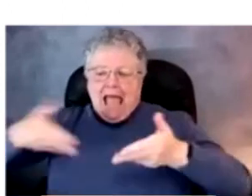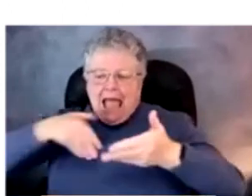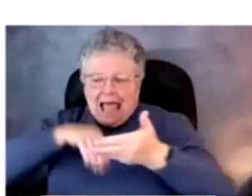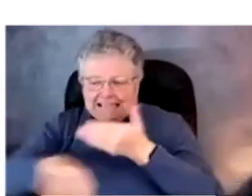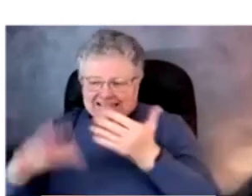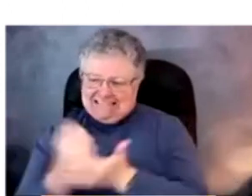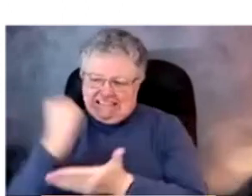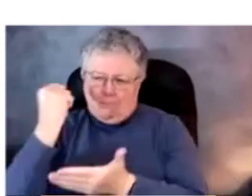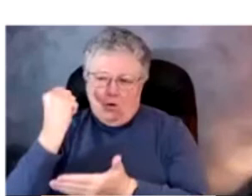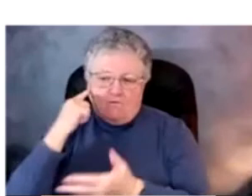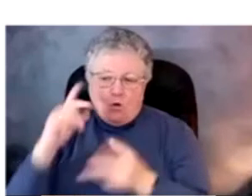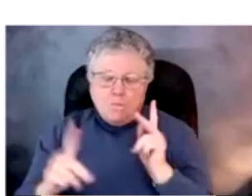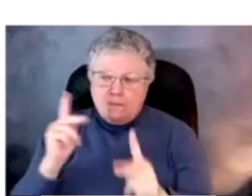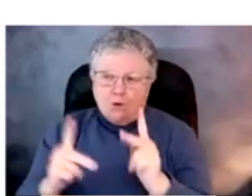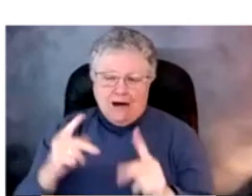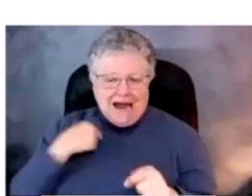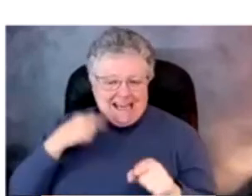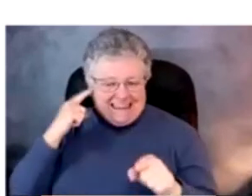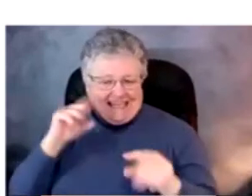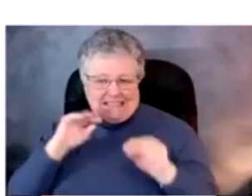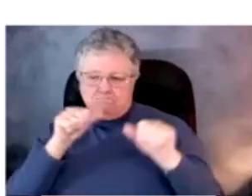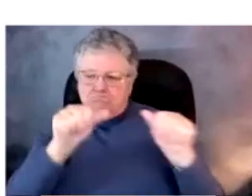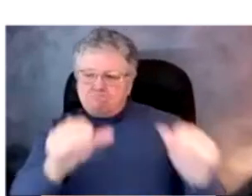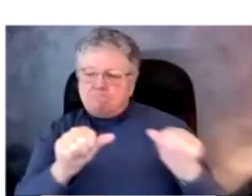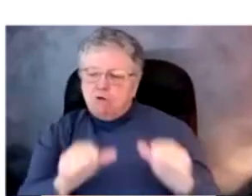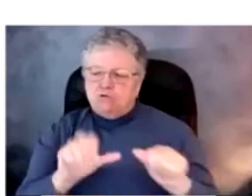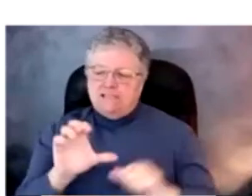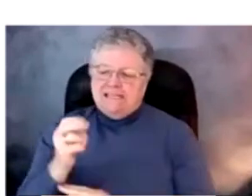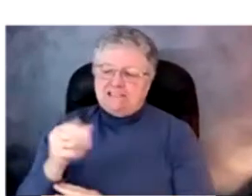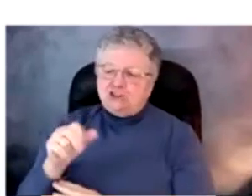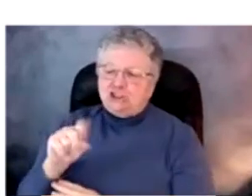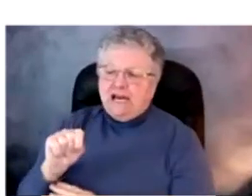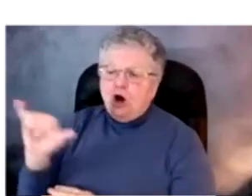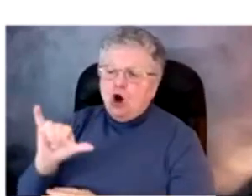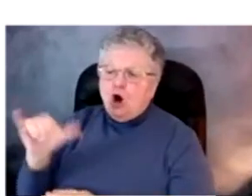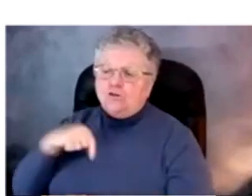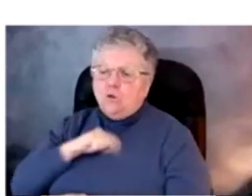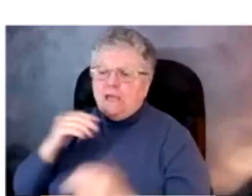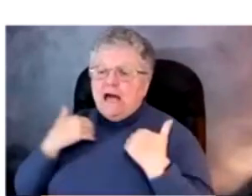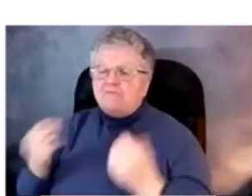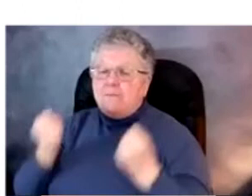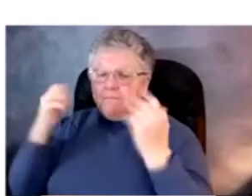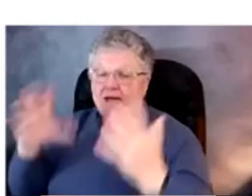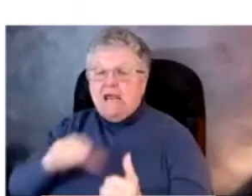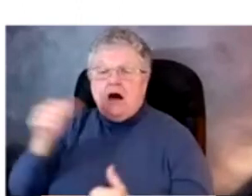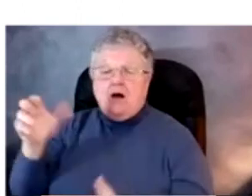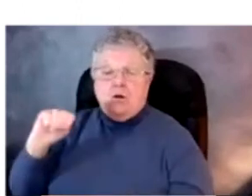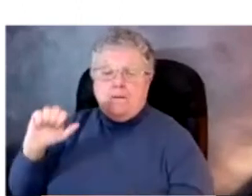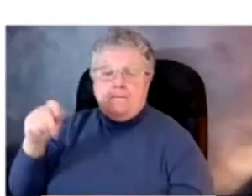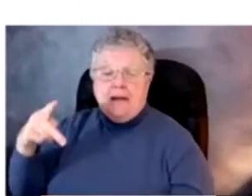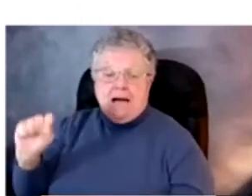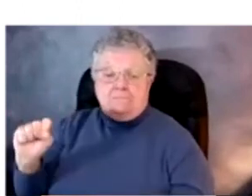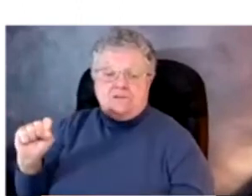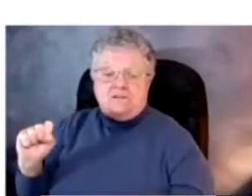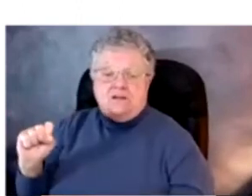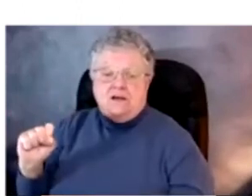So I think that's probably in the chat now. Really encourage you to use that. We also have maps. We have a bunch of other maps. So we have these maps